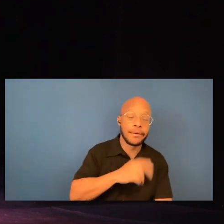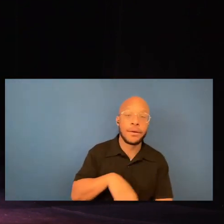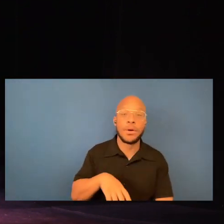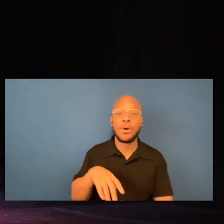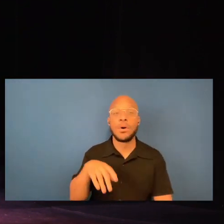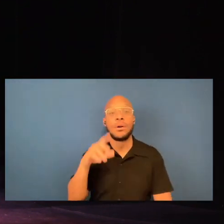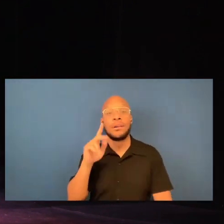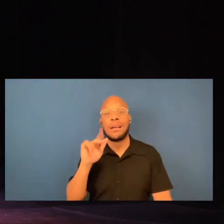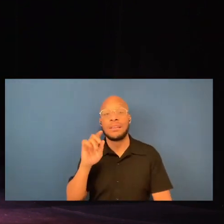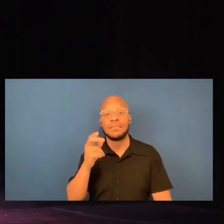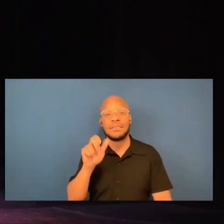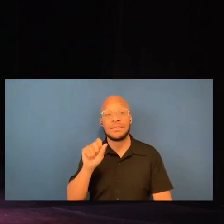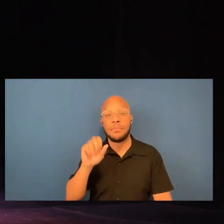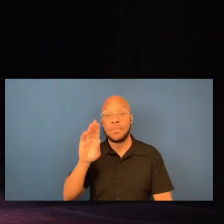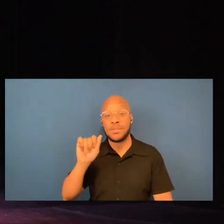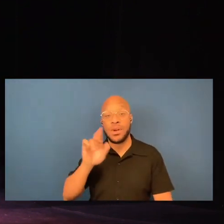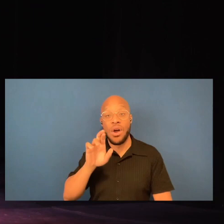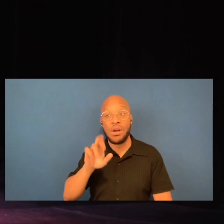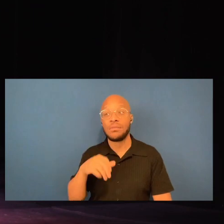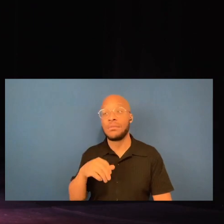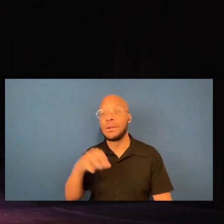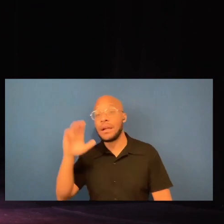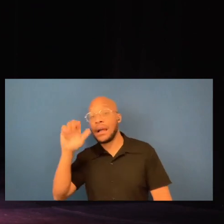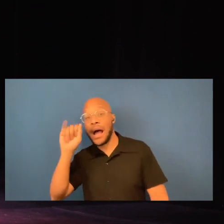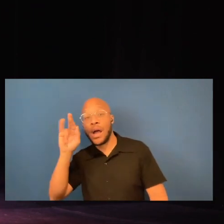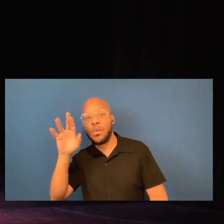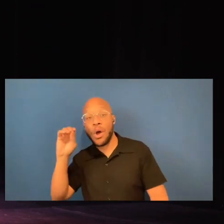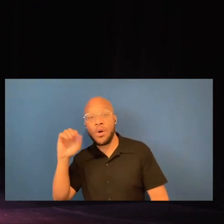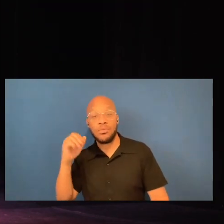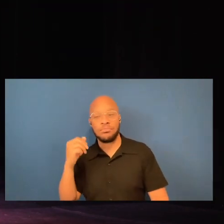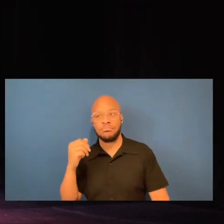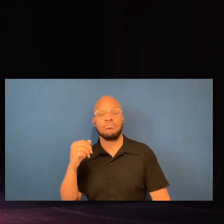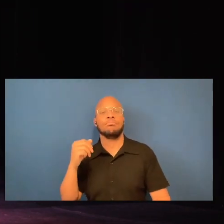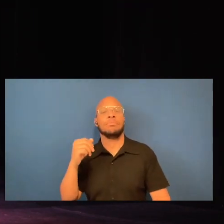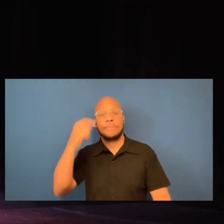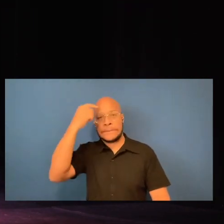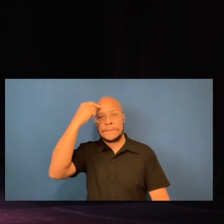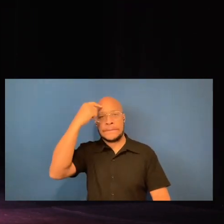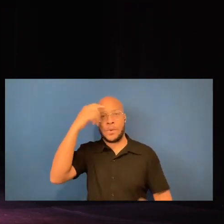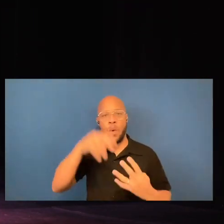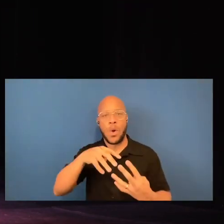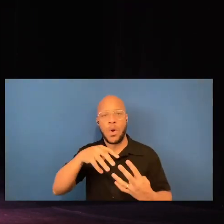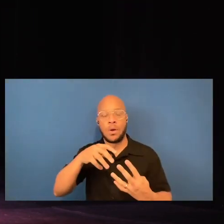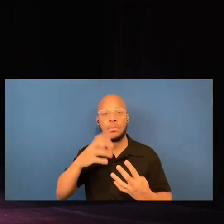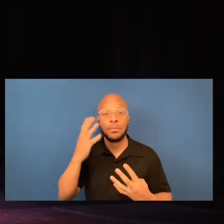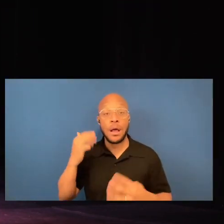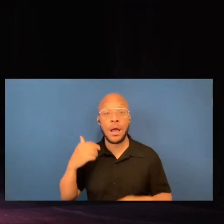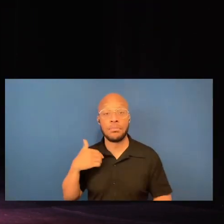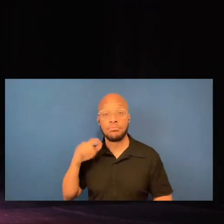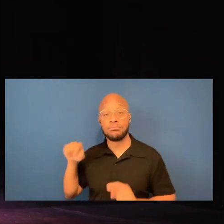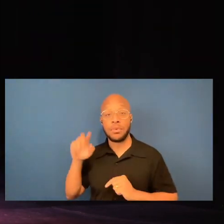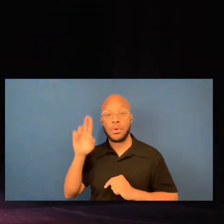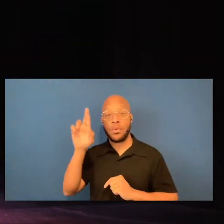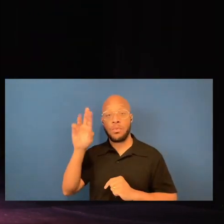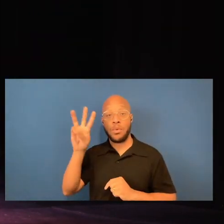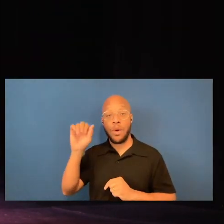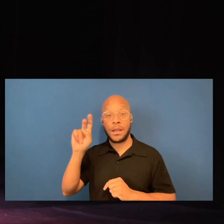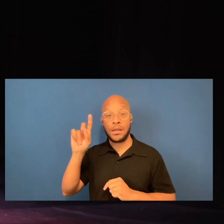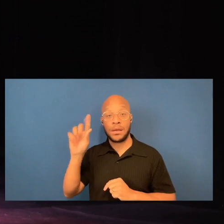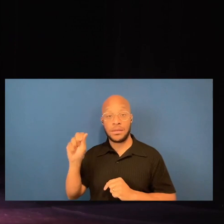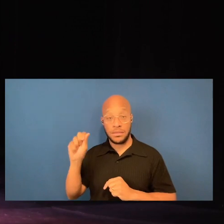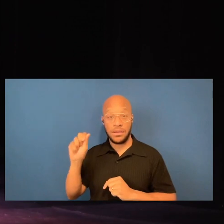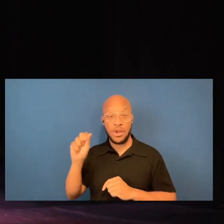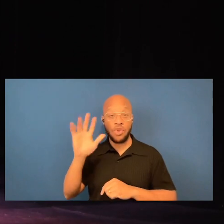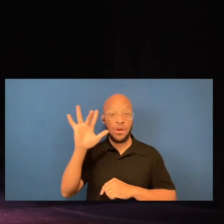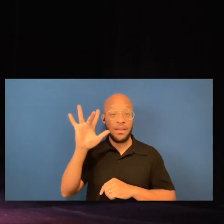war on our minds and we are processing it. You know, being in Rwanda 25 years later, still individually,